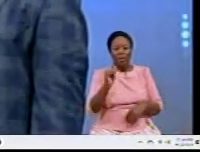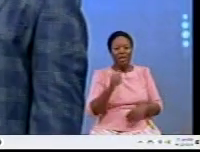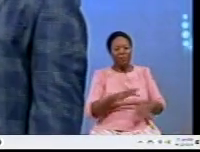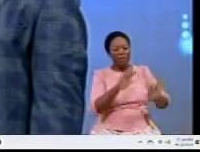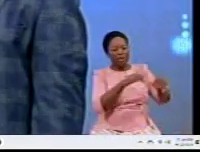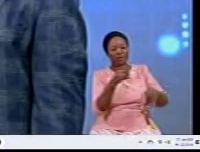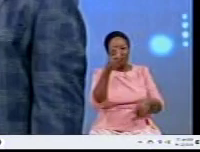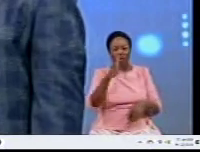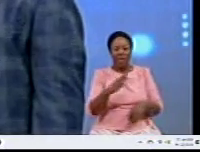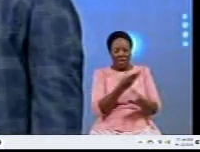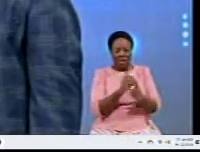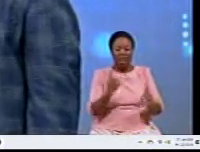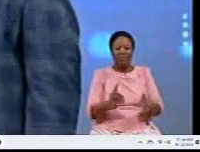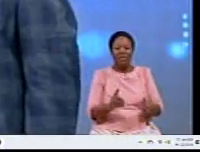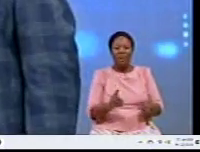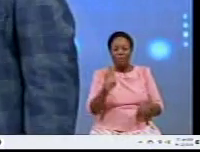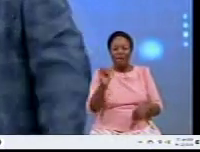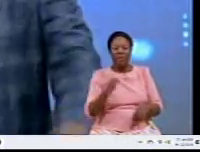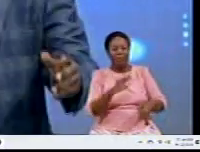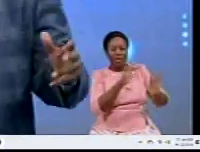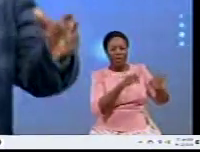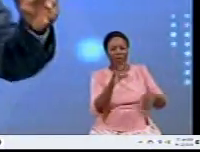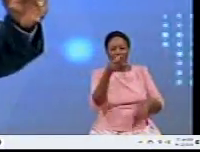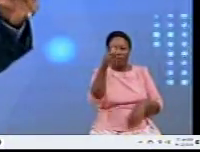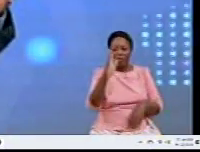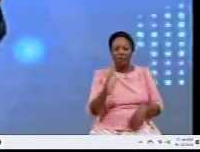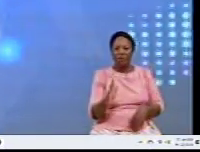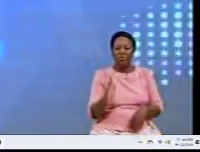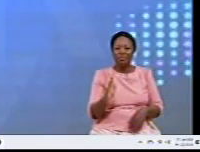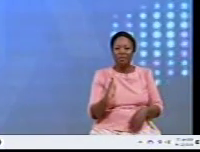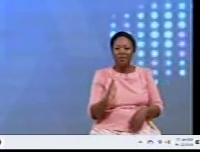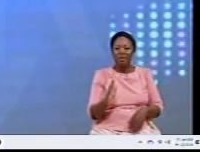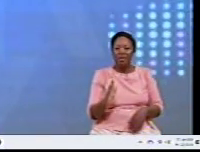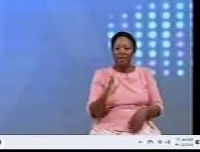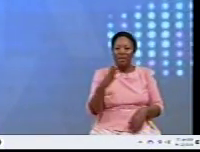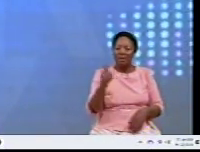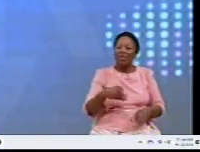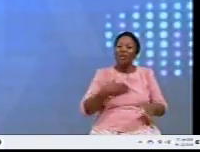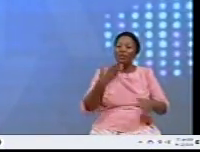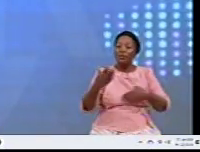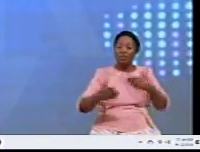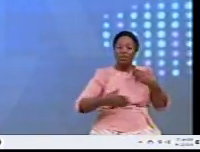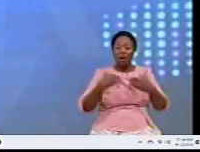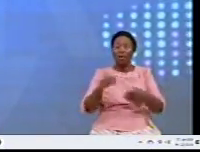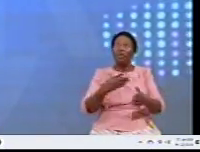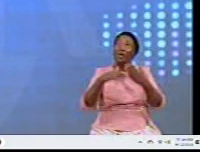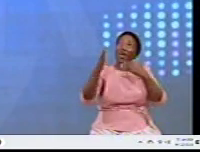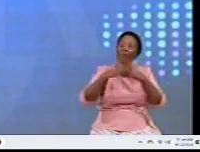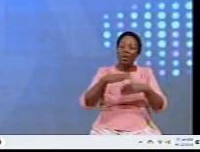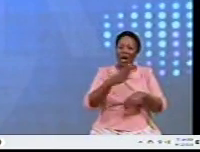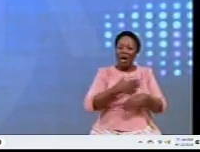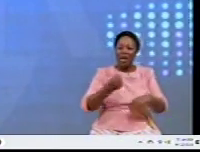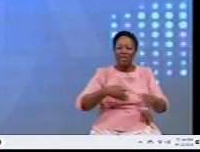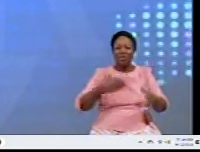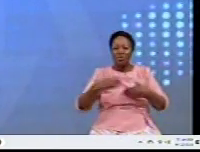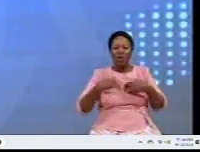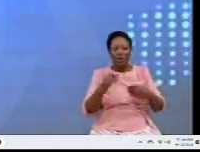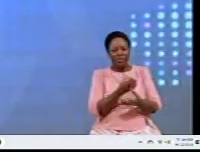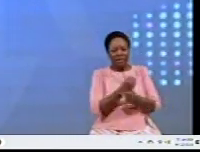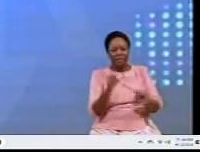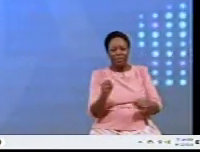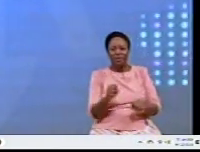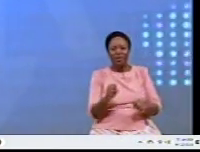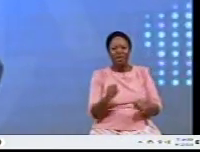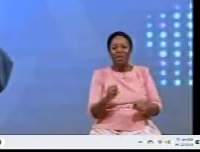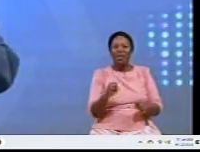God. Deliverance by the mercy of God. The joy of heaven and the joy of salvation